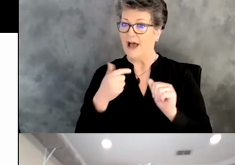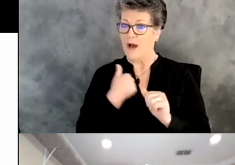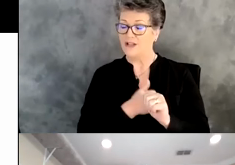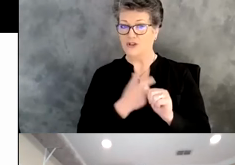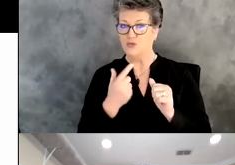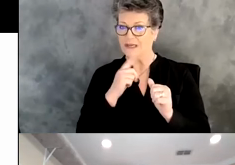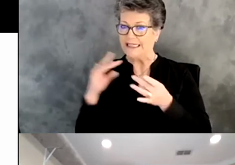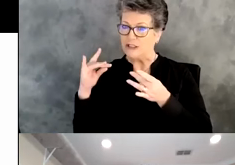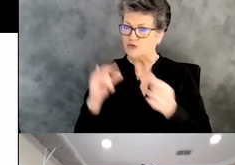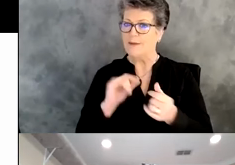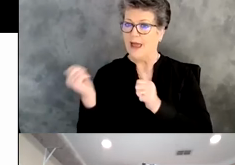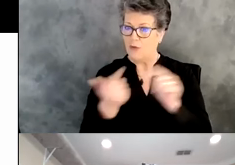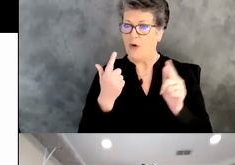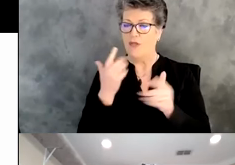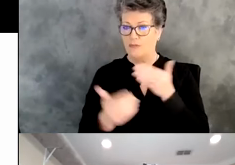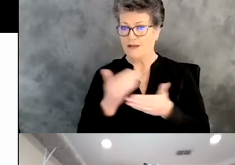board.